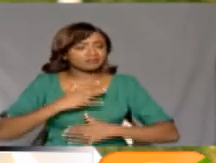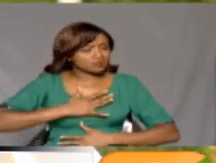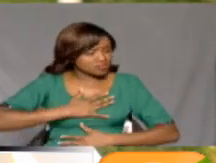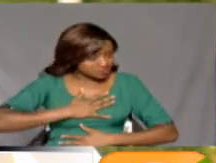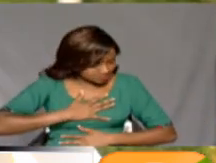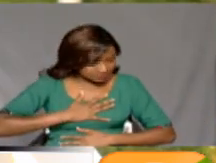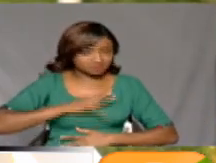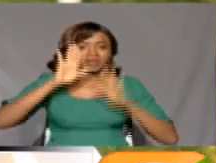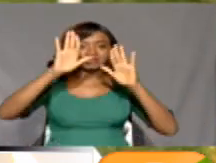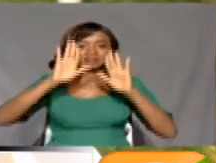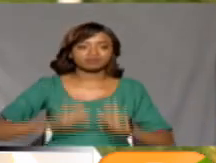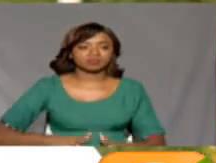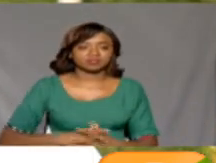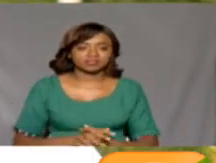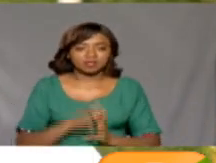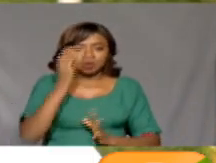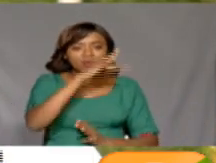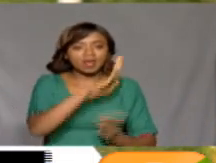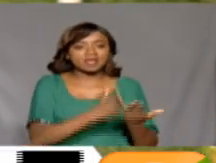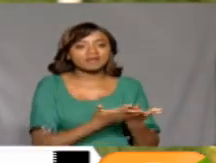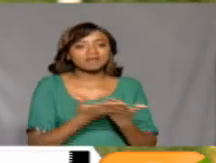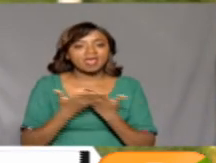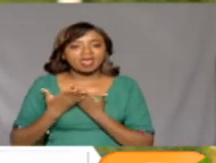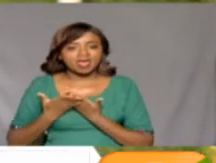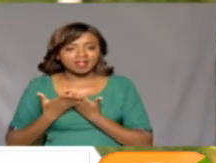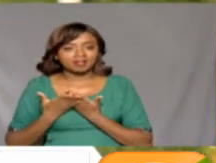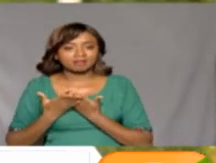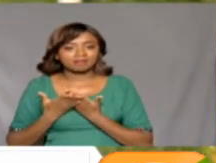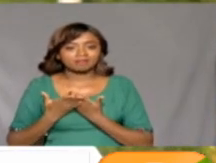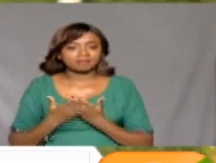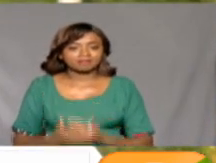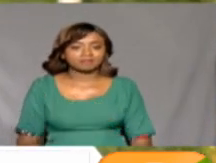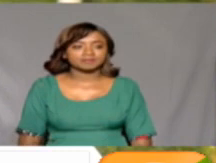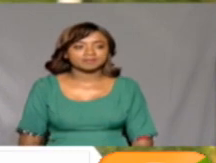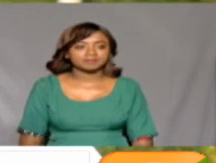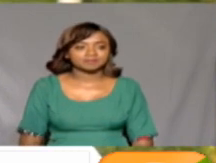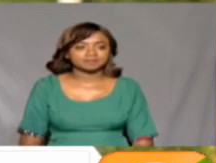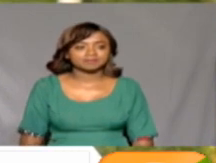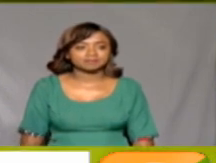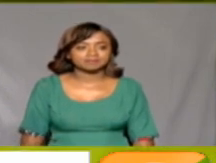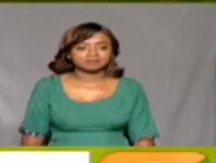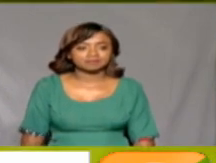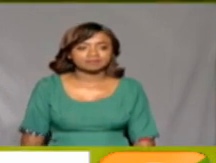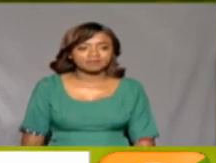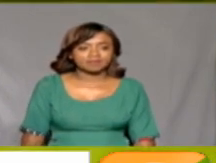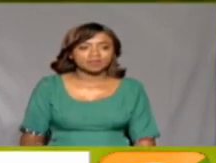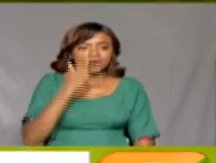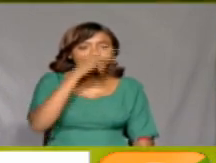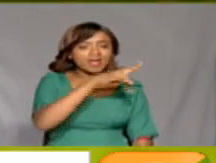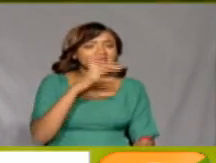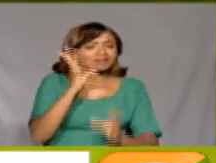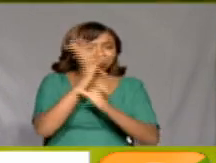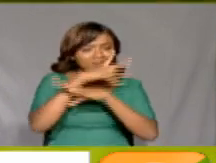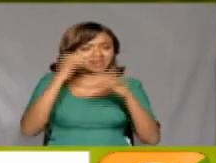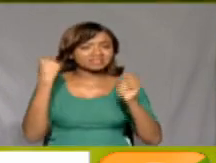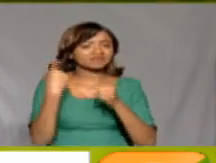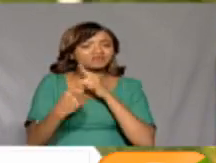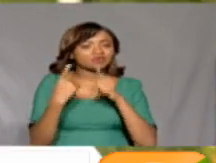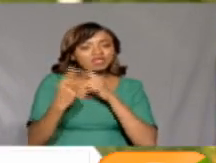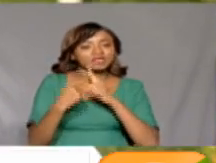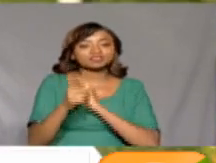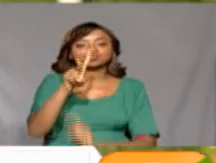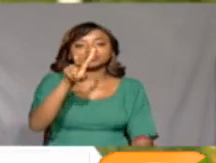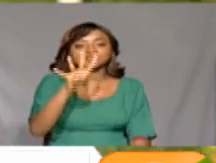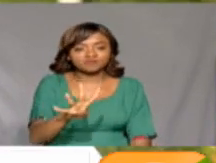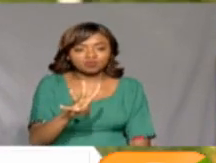he did, for the contribution he made, for being president for 24 years, He